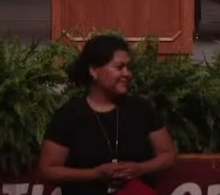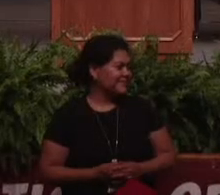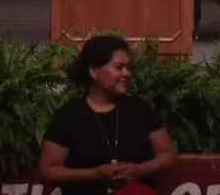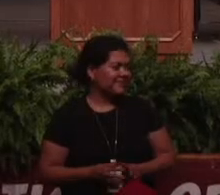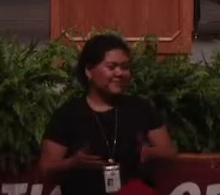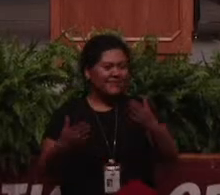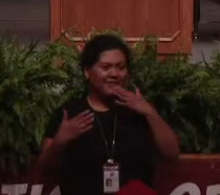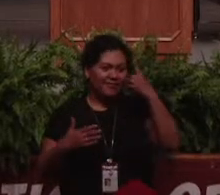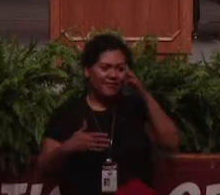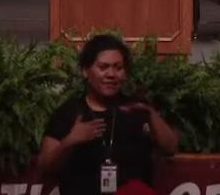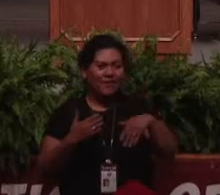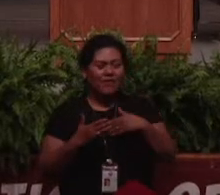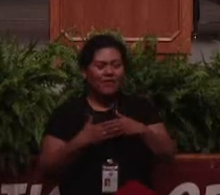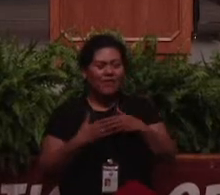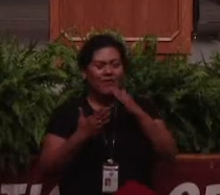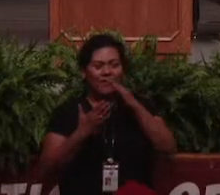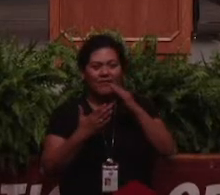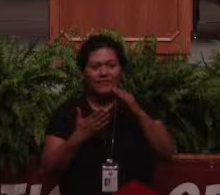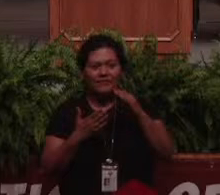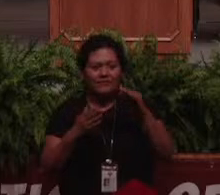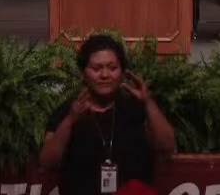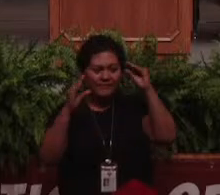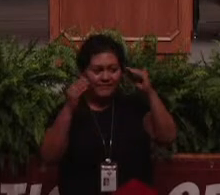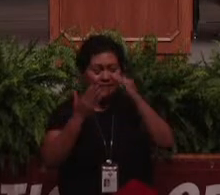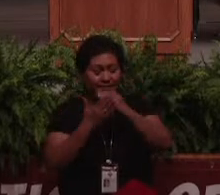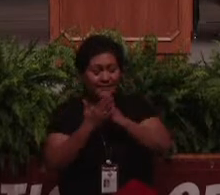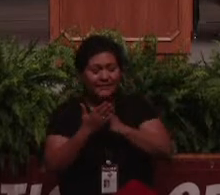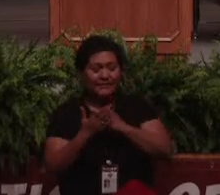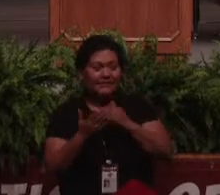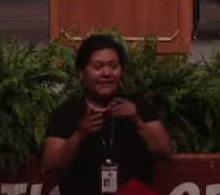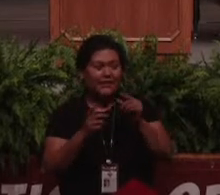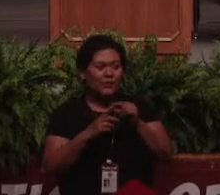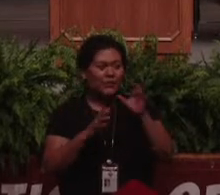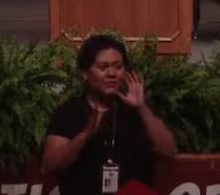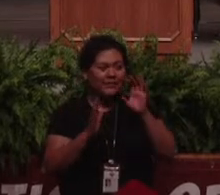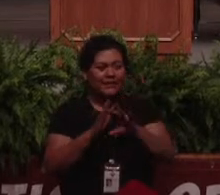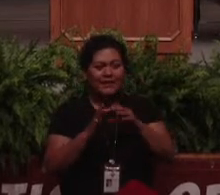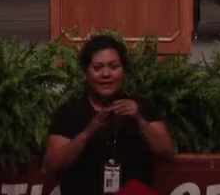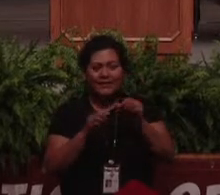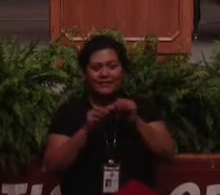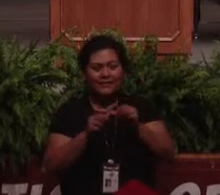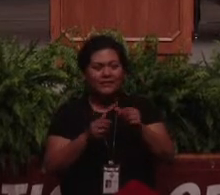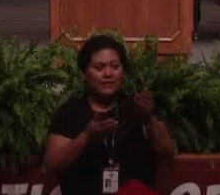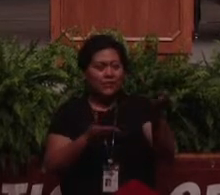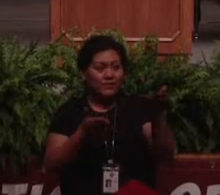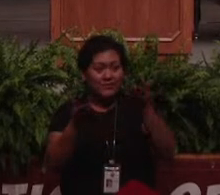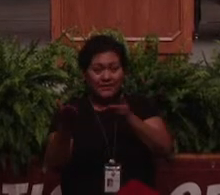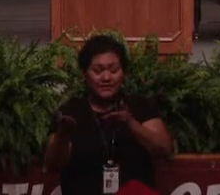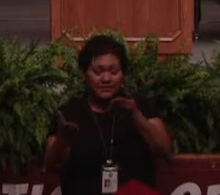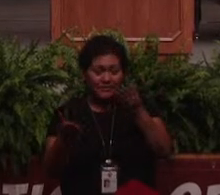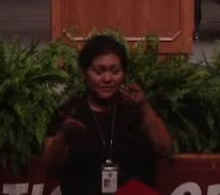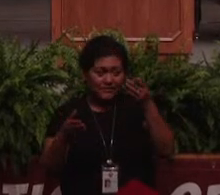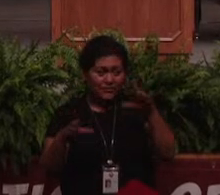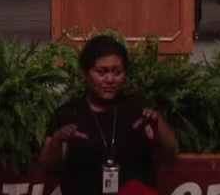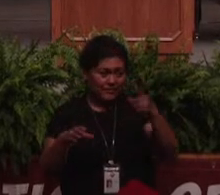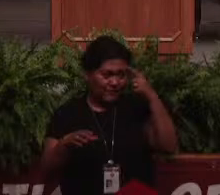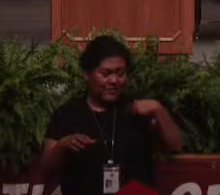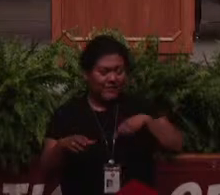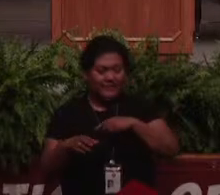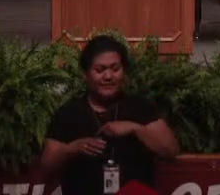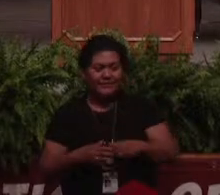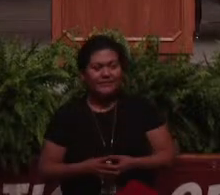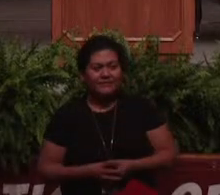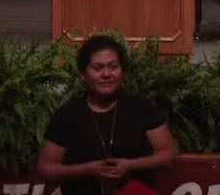Thank you for all the lessons and work pages you made for us, and for the countless letters of recommendations you did for me.